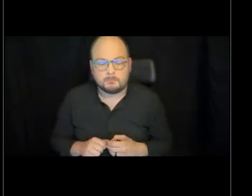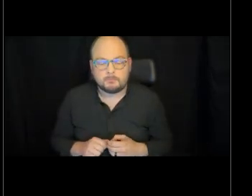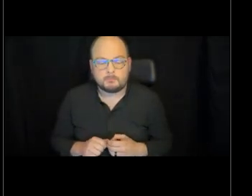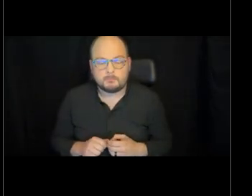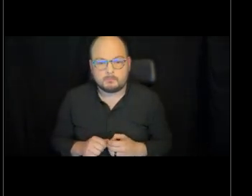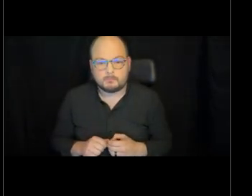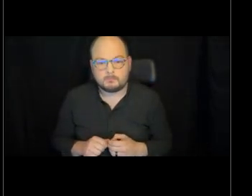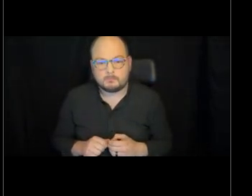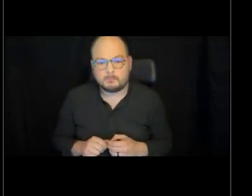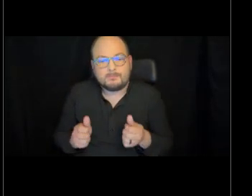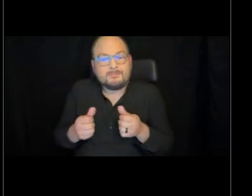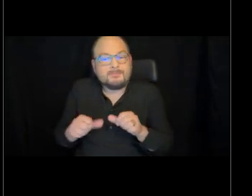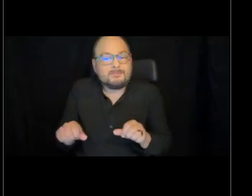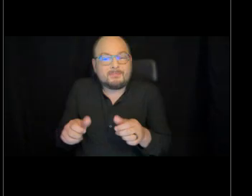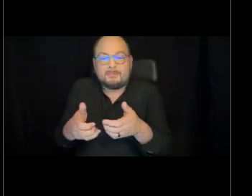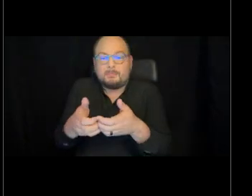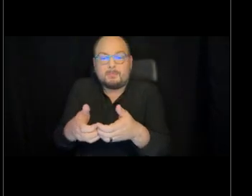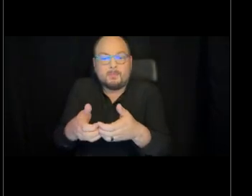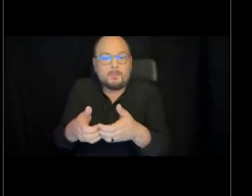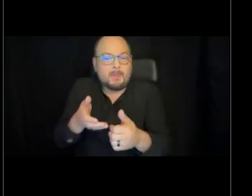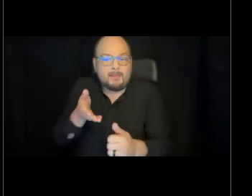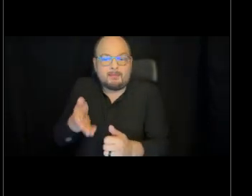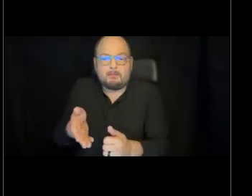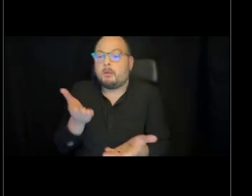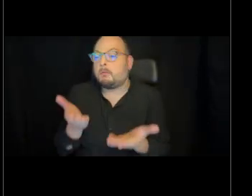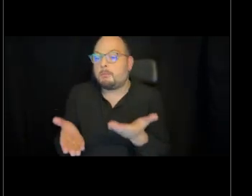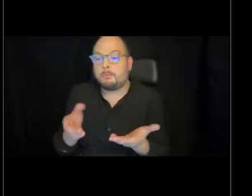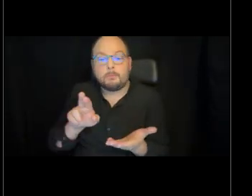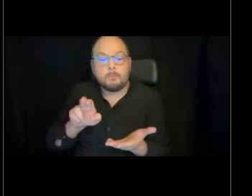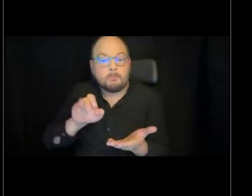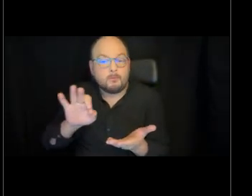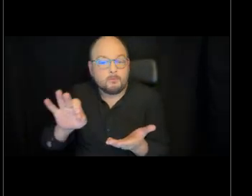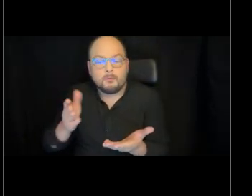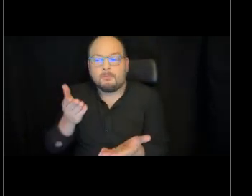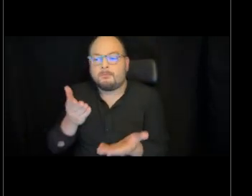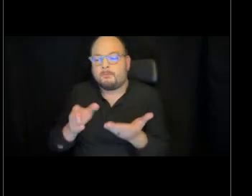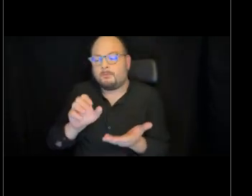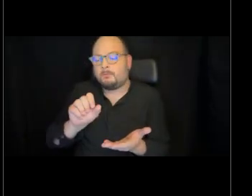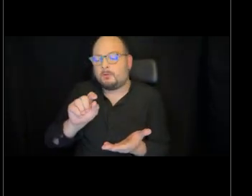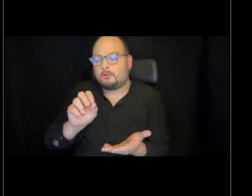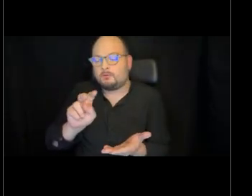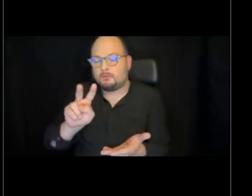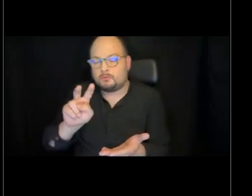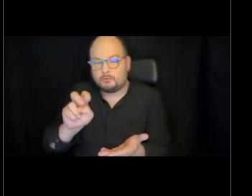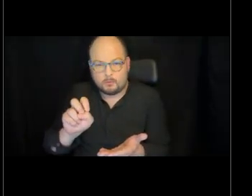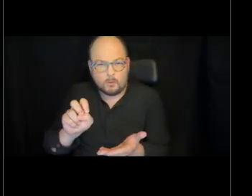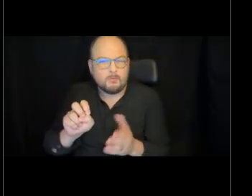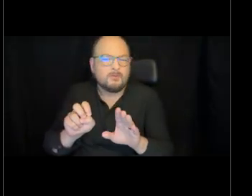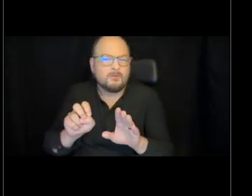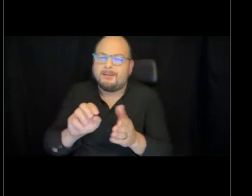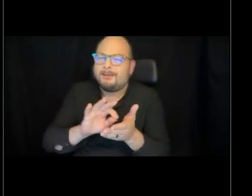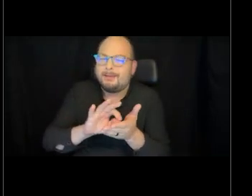Any appliances, such as refrigerators and ranges, excluding door handles, that project